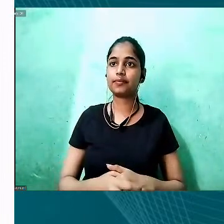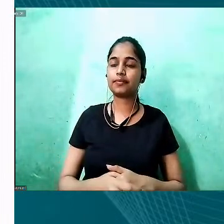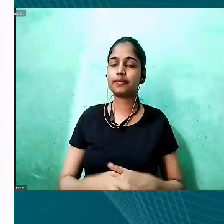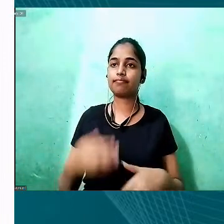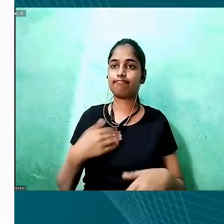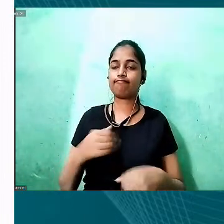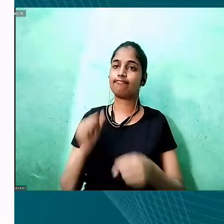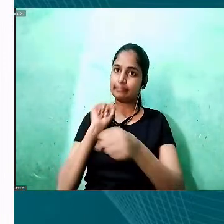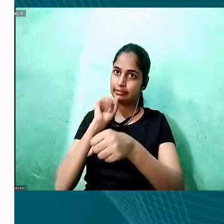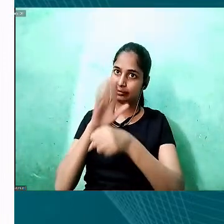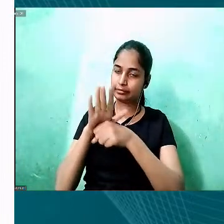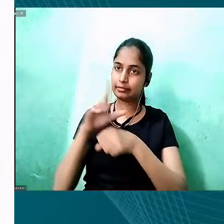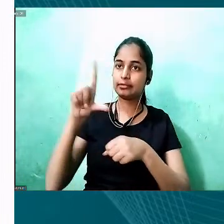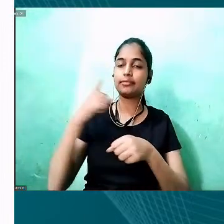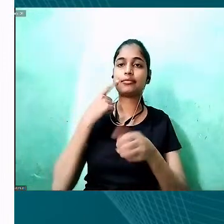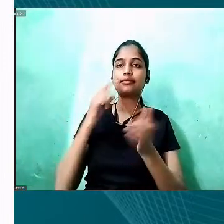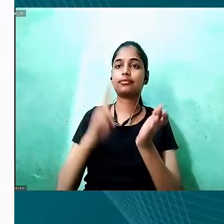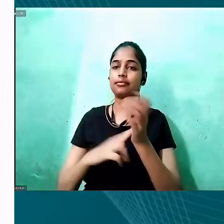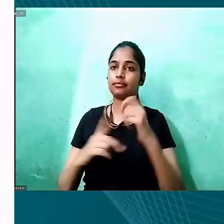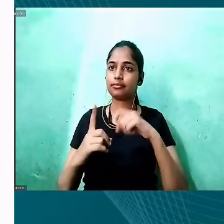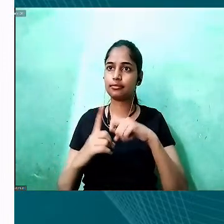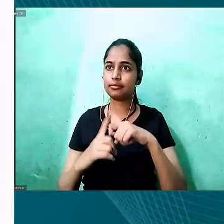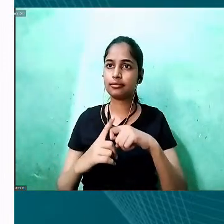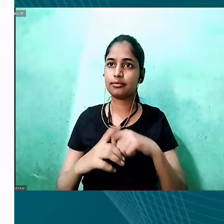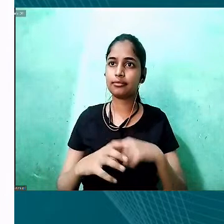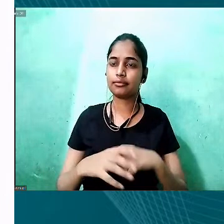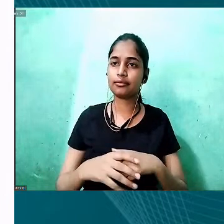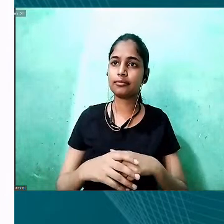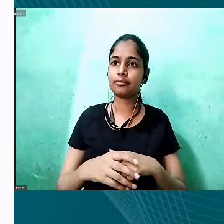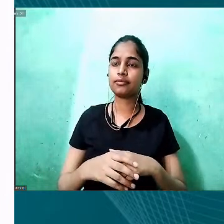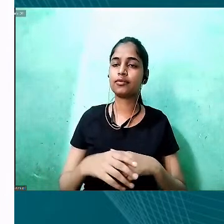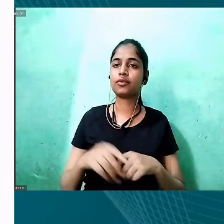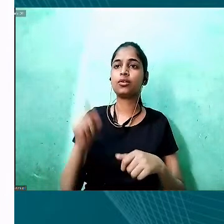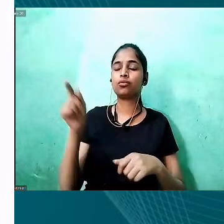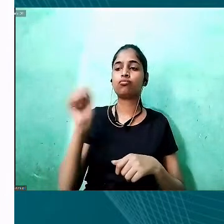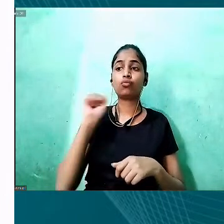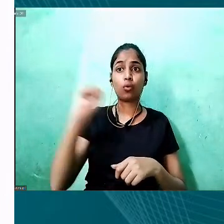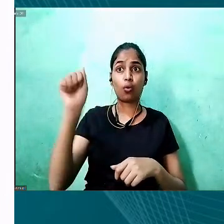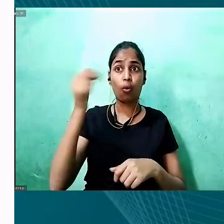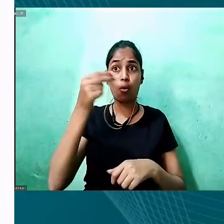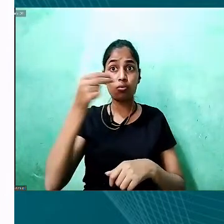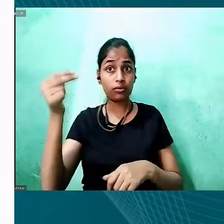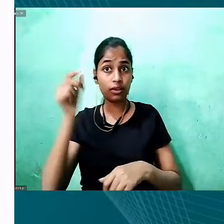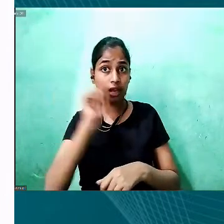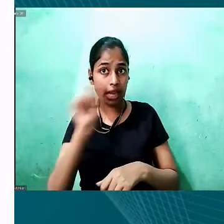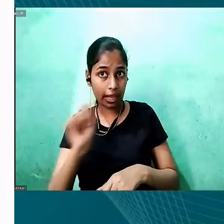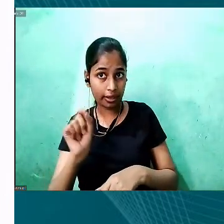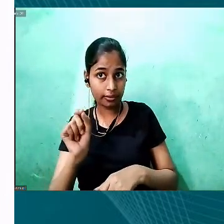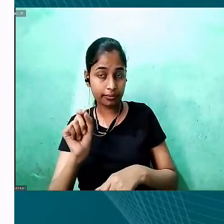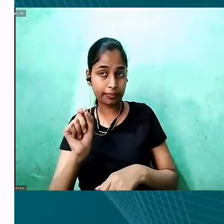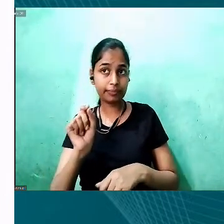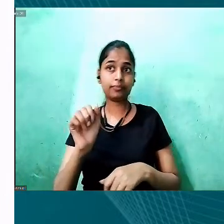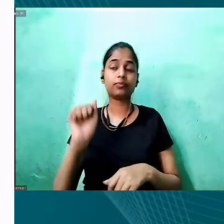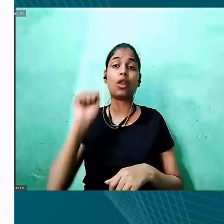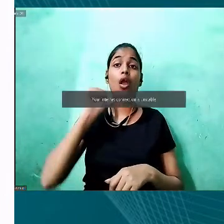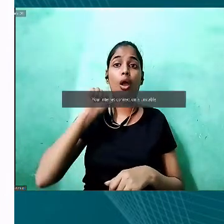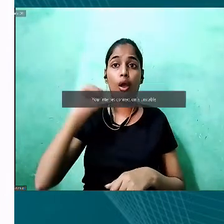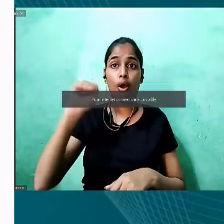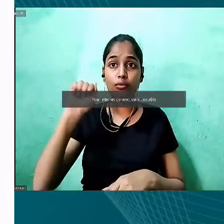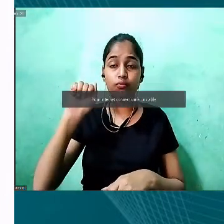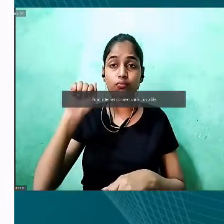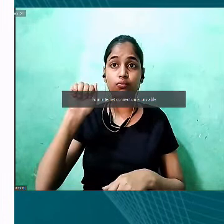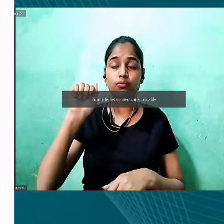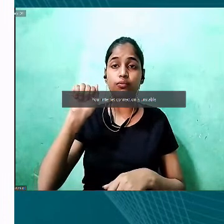according to this format. You can write your name, school name and address. You can mention the date of the today's session